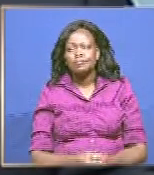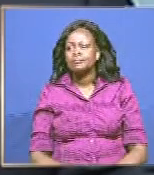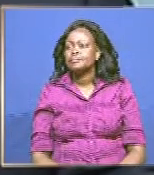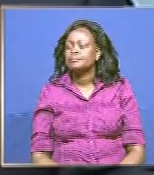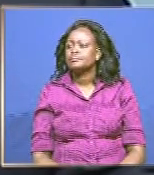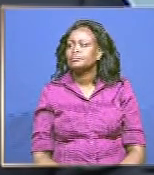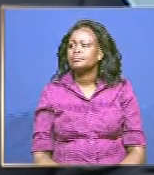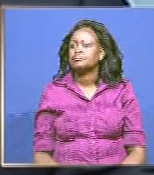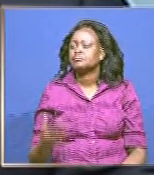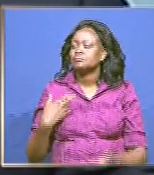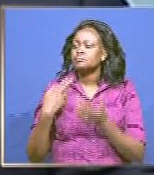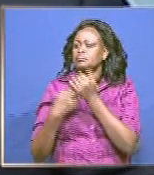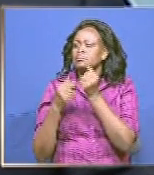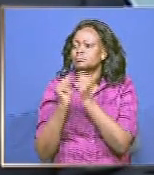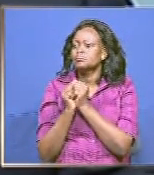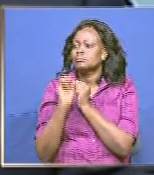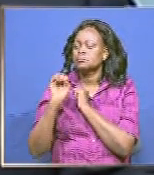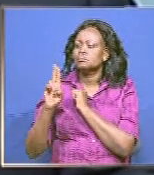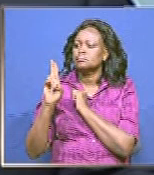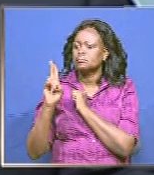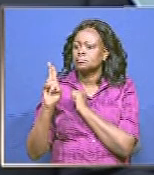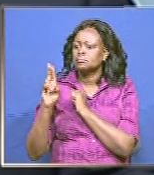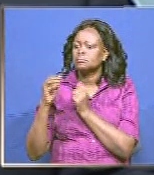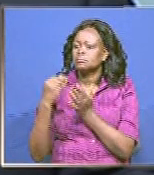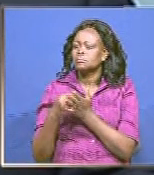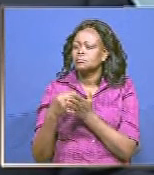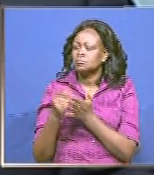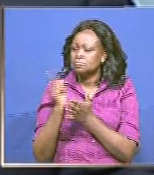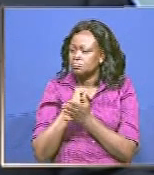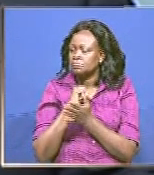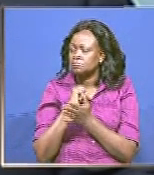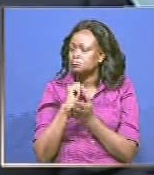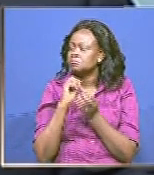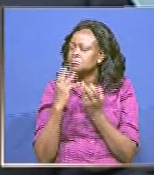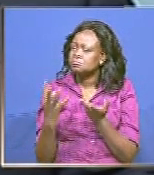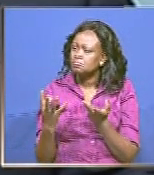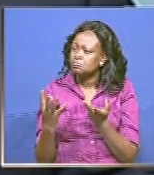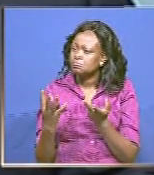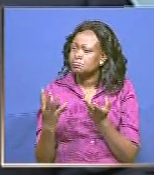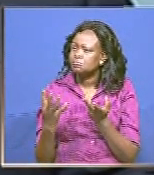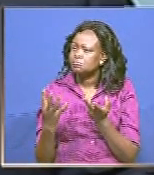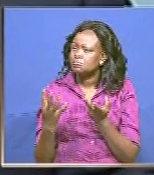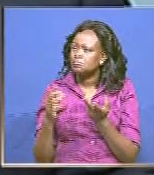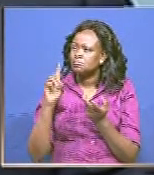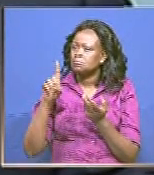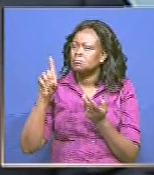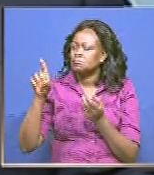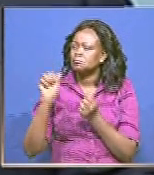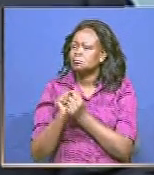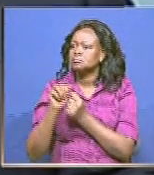We are now in partnership with the EU. The EU has already funded us to a tune of, I think, about 110